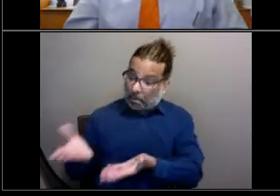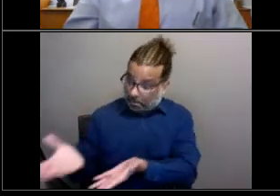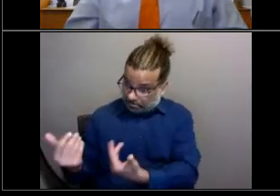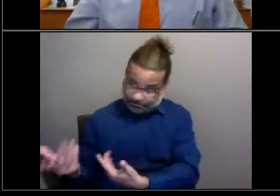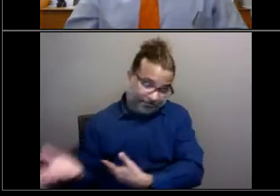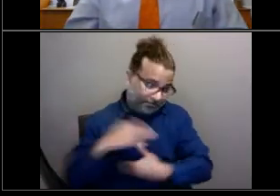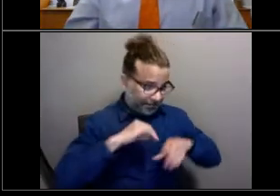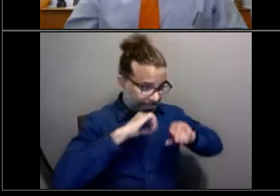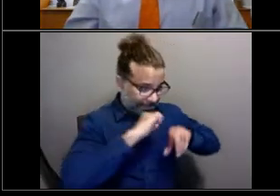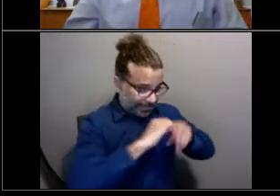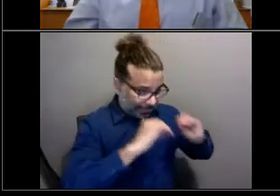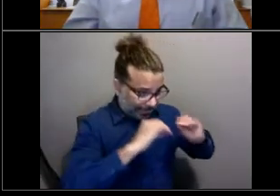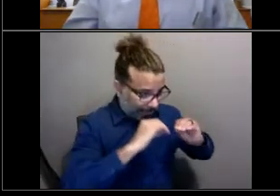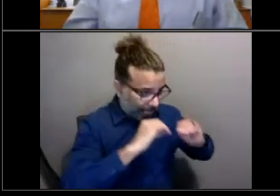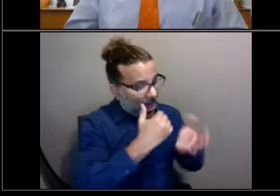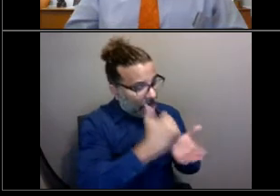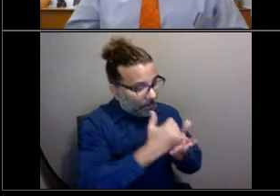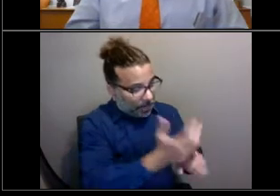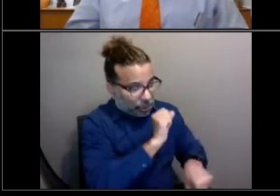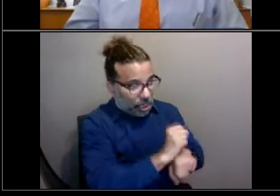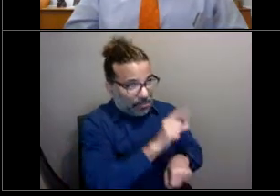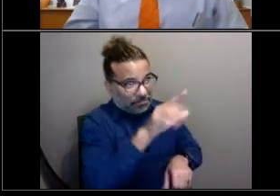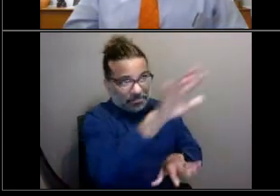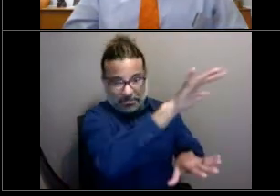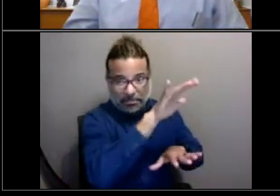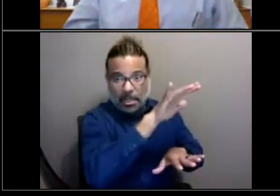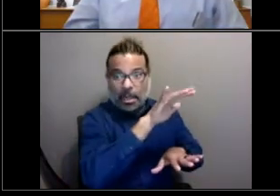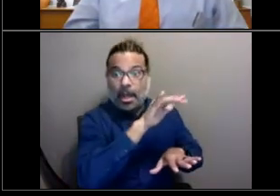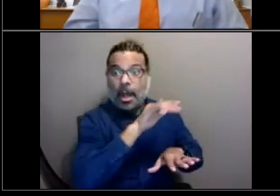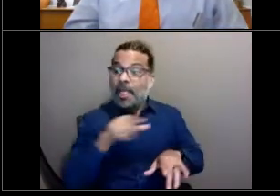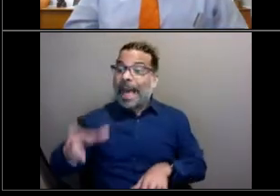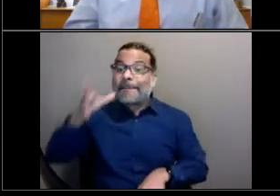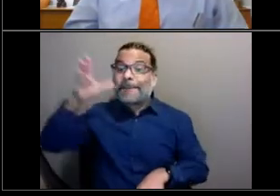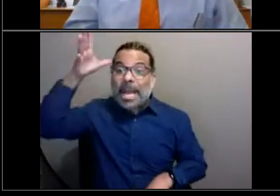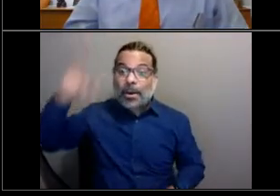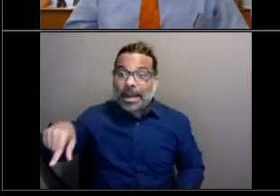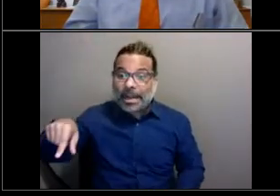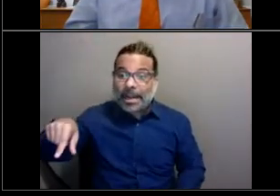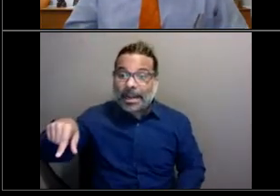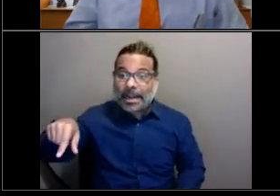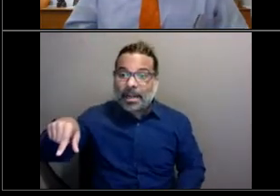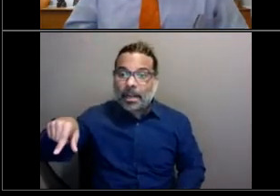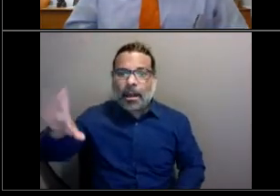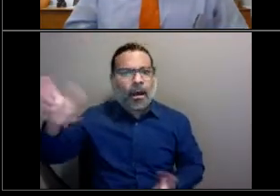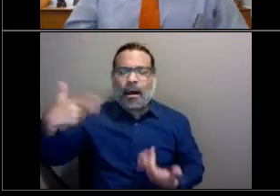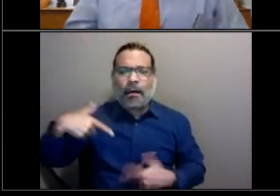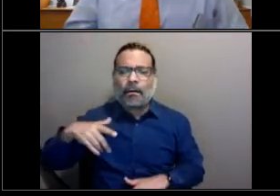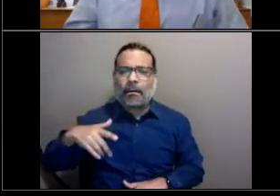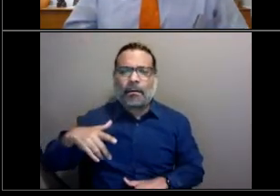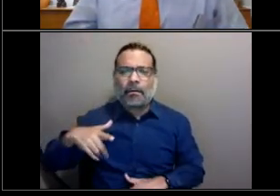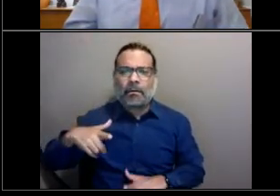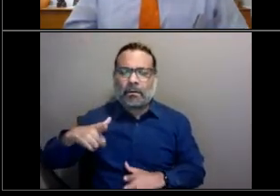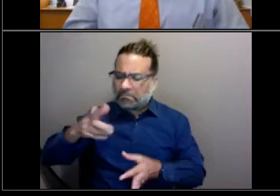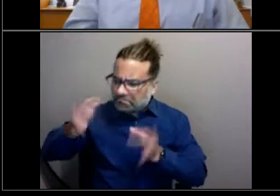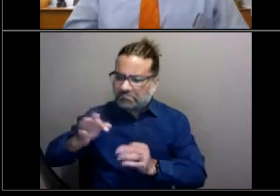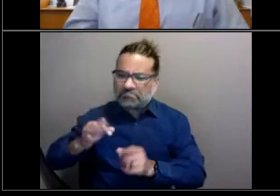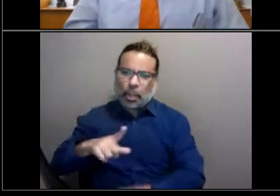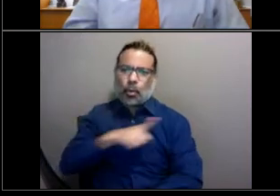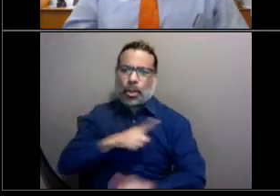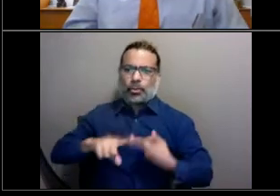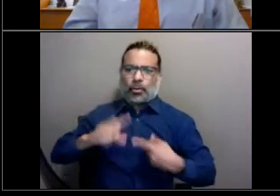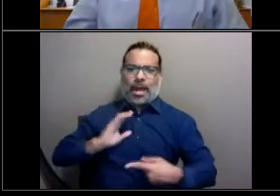and help them to go out and find a job opportunity. I will tell you that parent was now loyal to that company that gave their child a chance